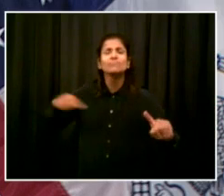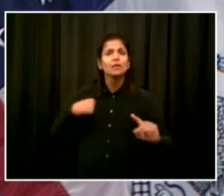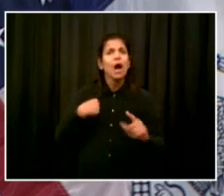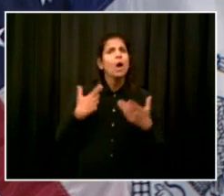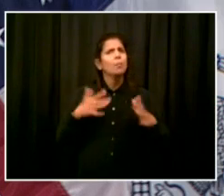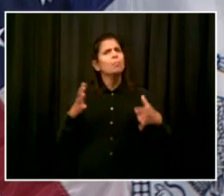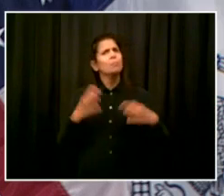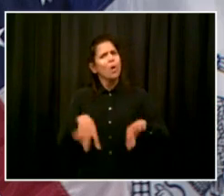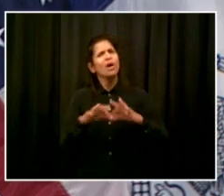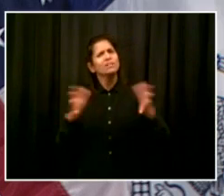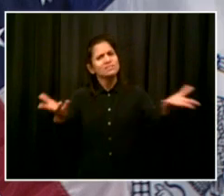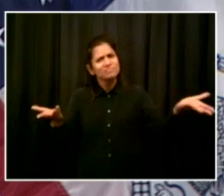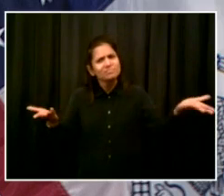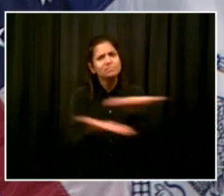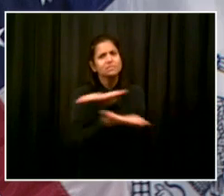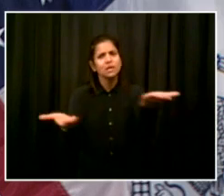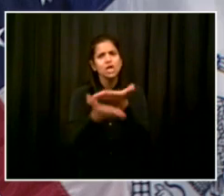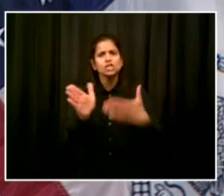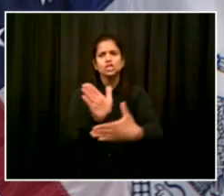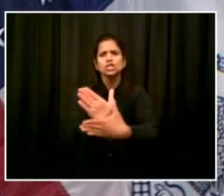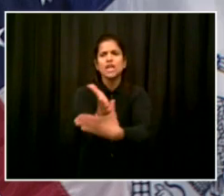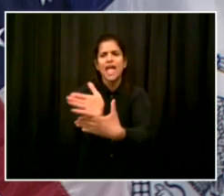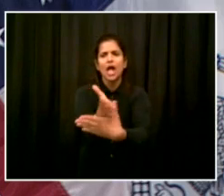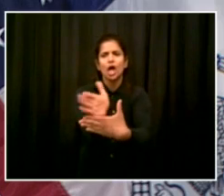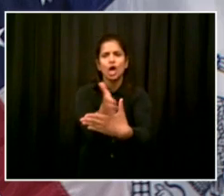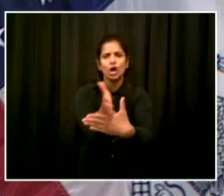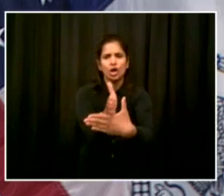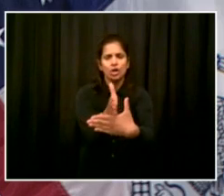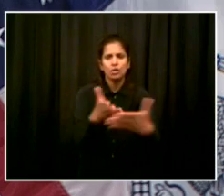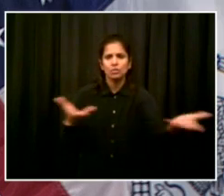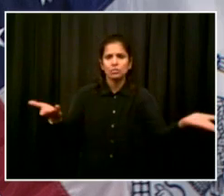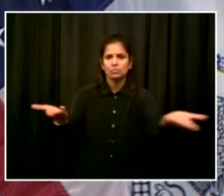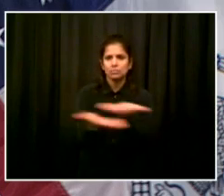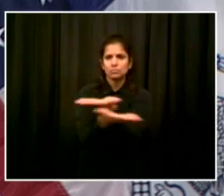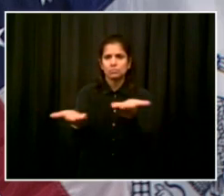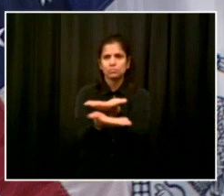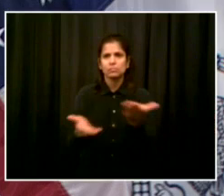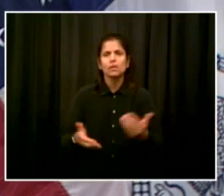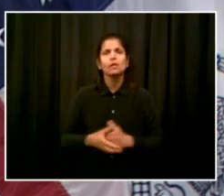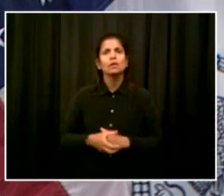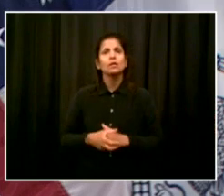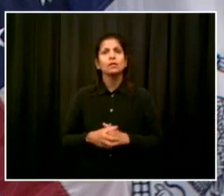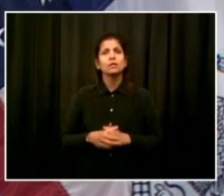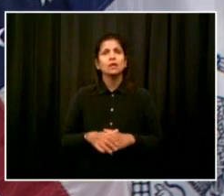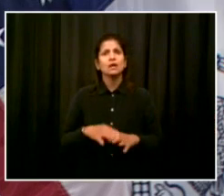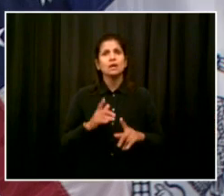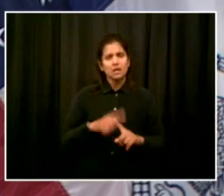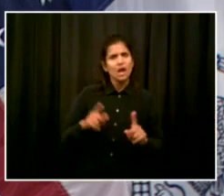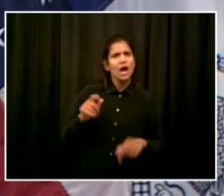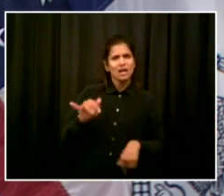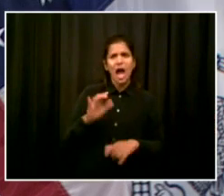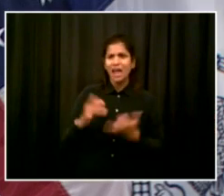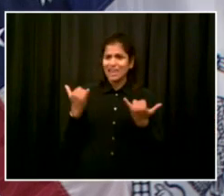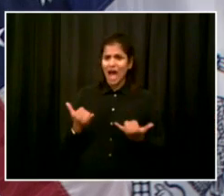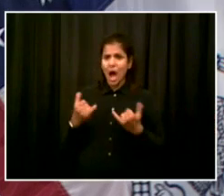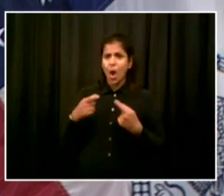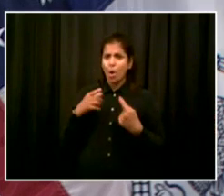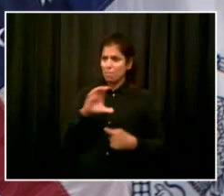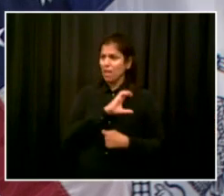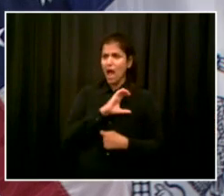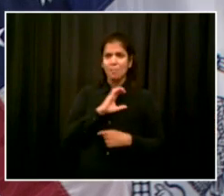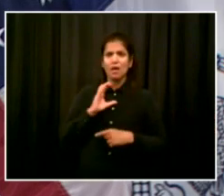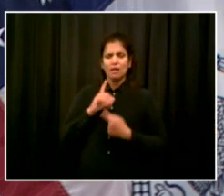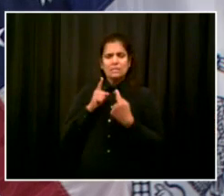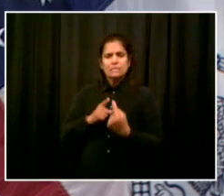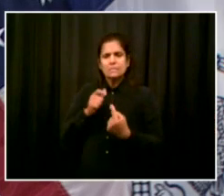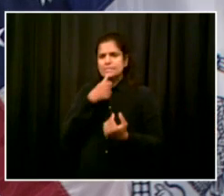lot of our officers are going through a lot right now. We gotta support them. And I believe fundamentally that the reforms we are doing